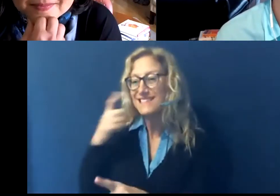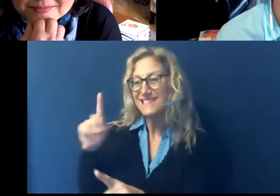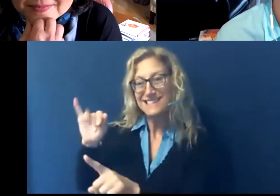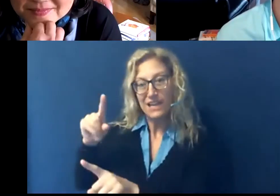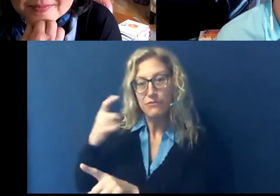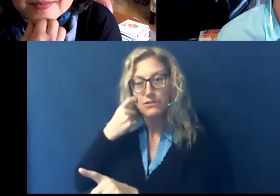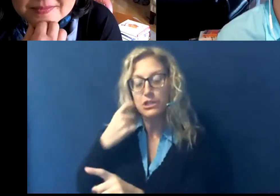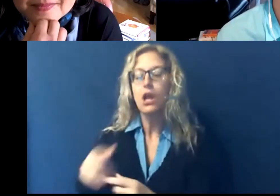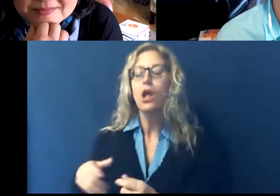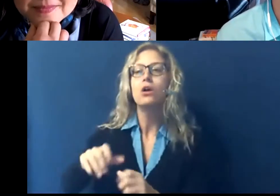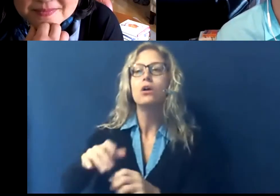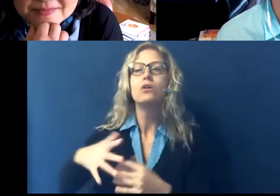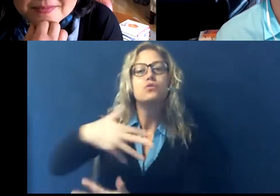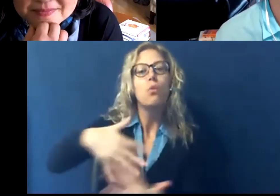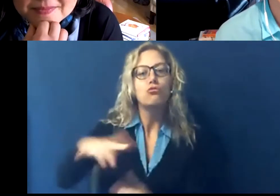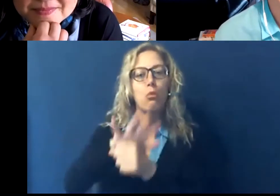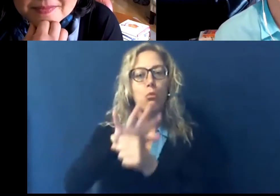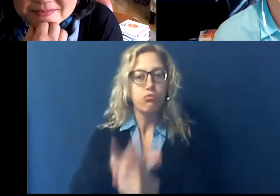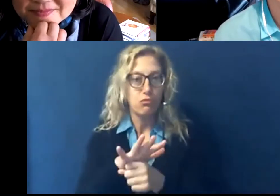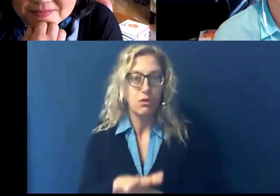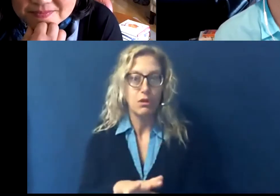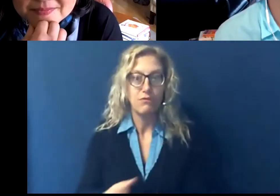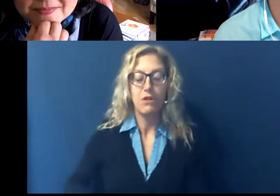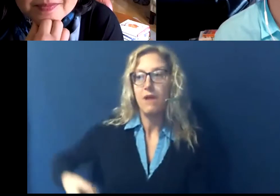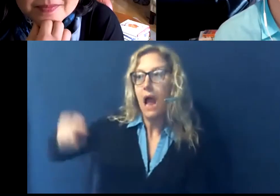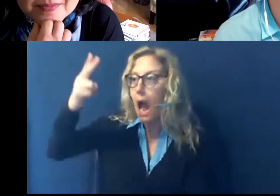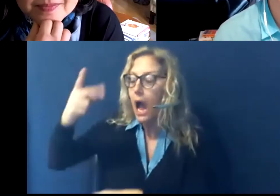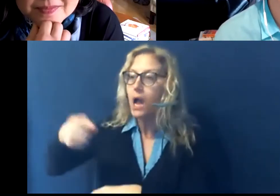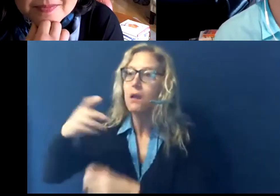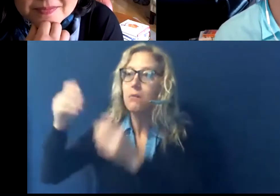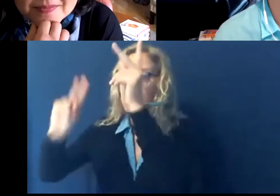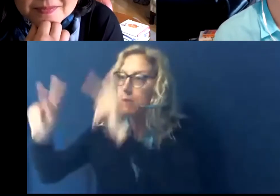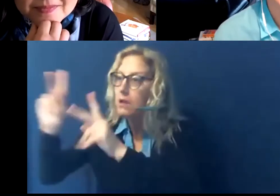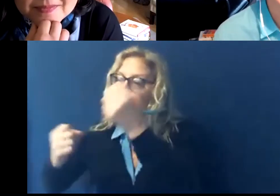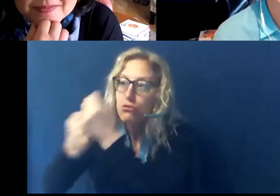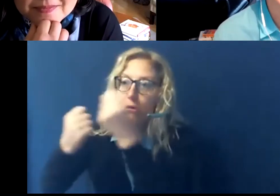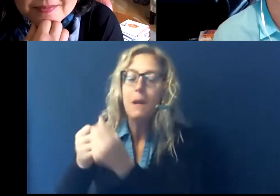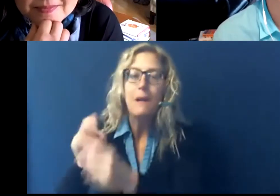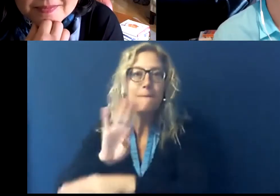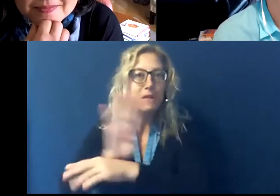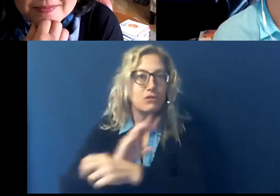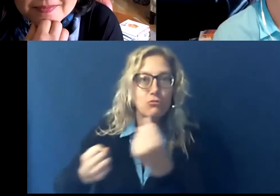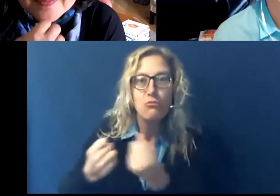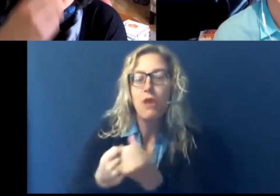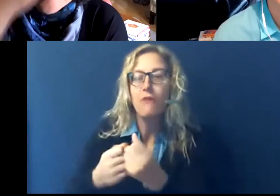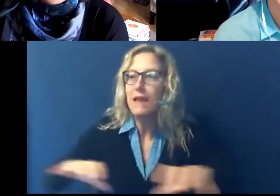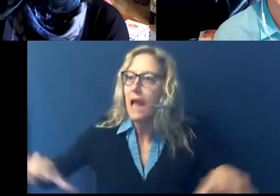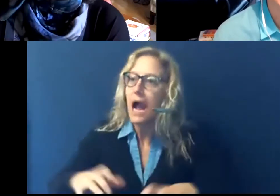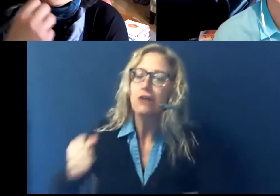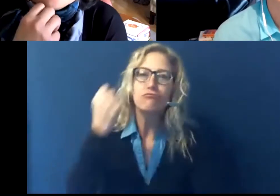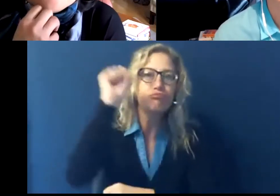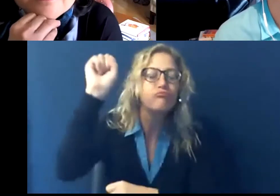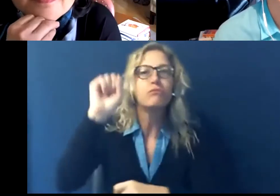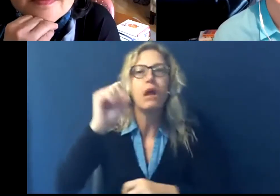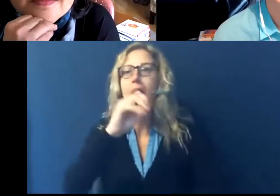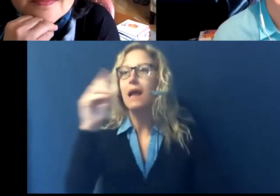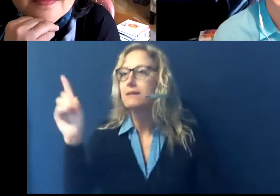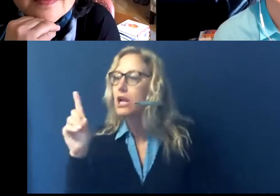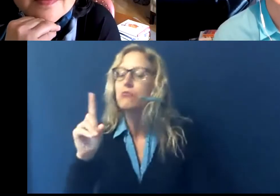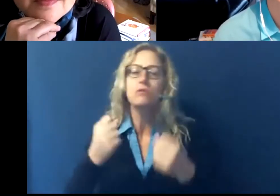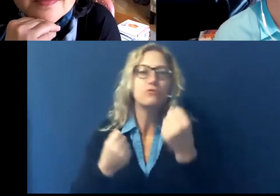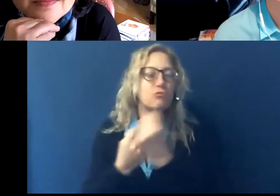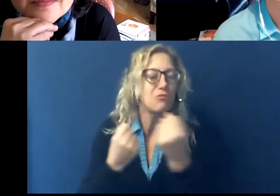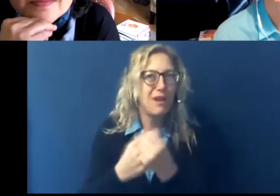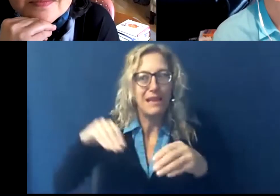social pressures. I mean, we have high public support, we have business support, and we have activism, we have Republican and Democratic support in the